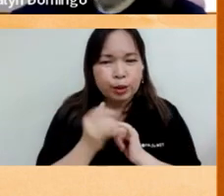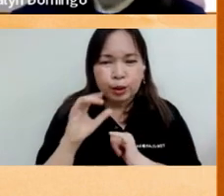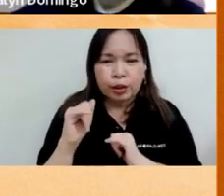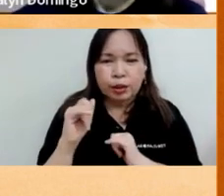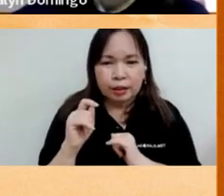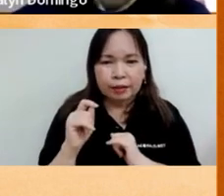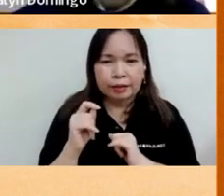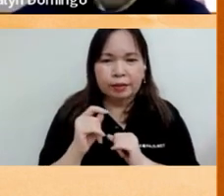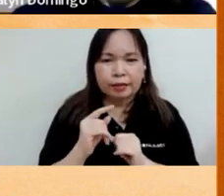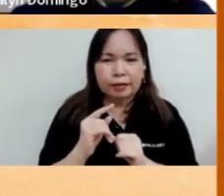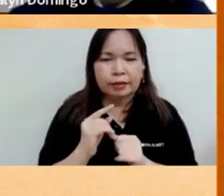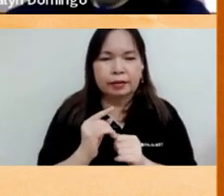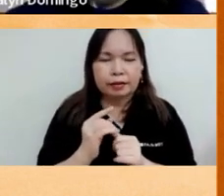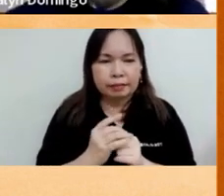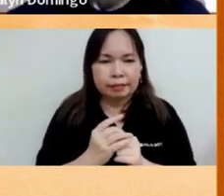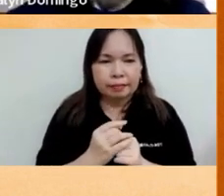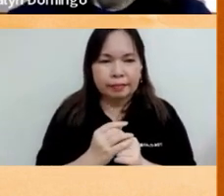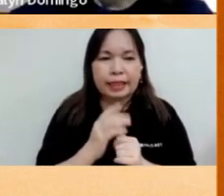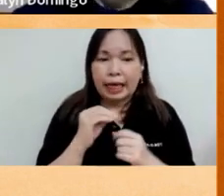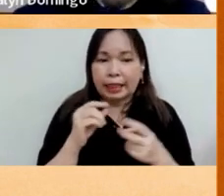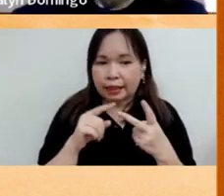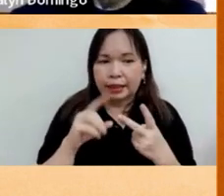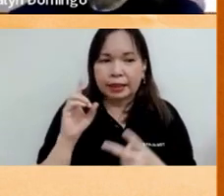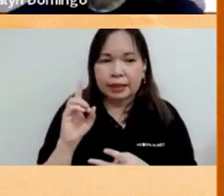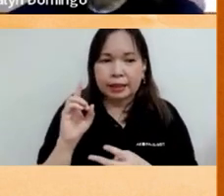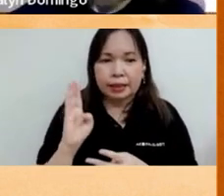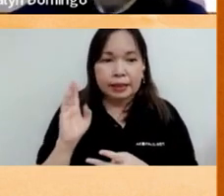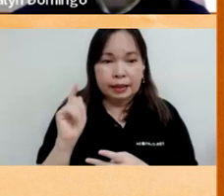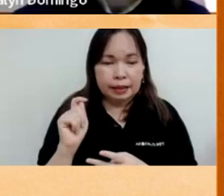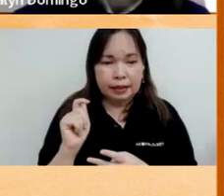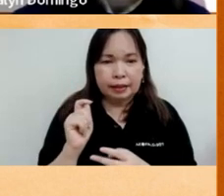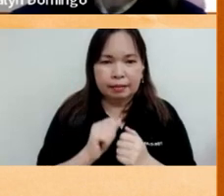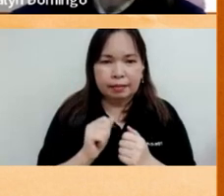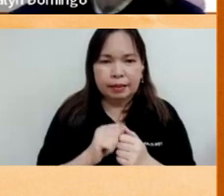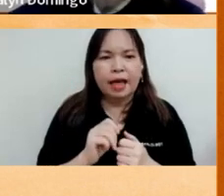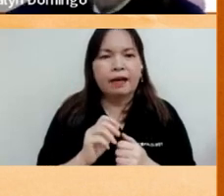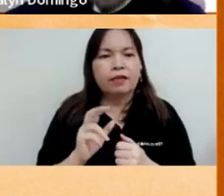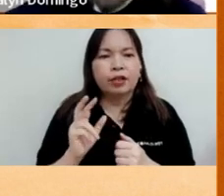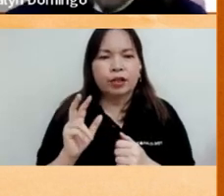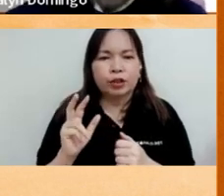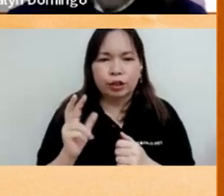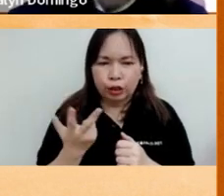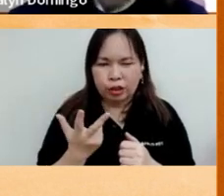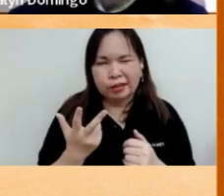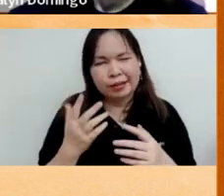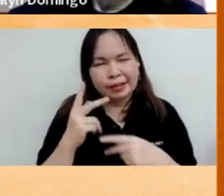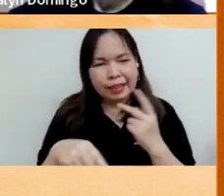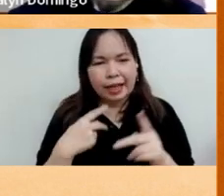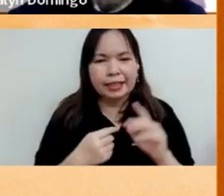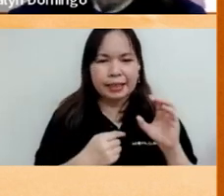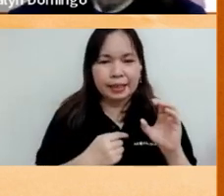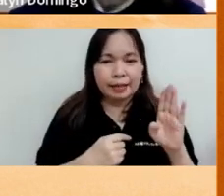behavior therapy. DBT is considered part of the third wave of CBT. And DBT